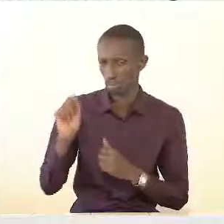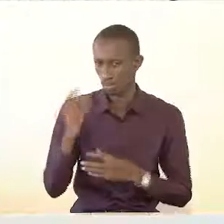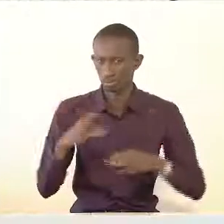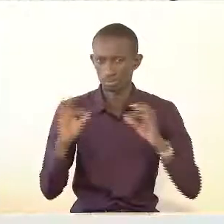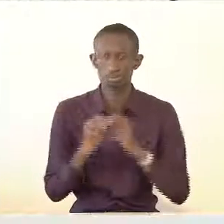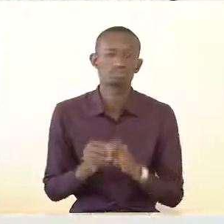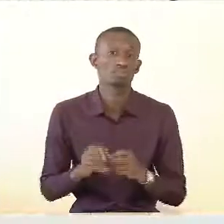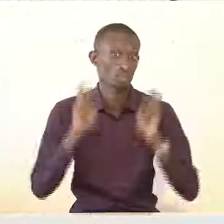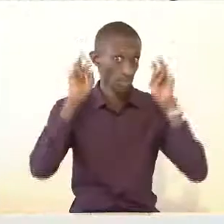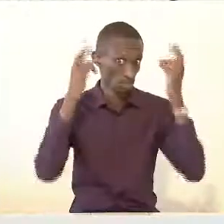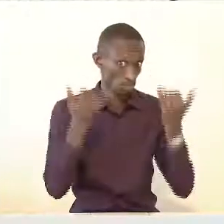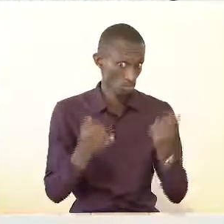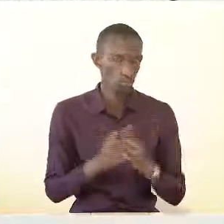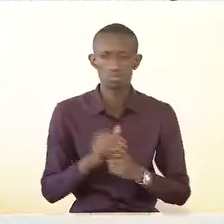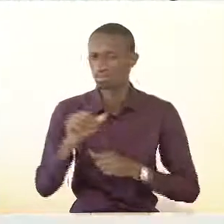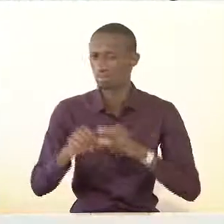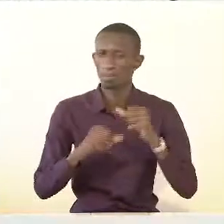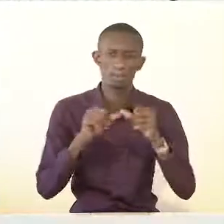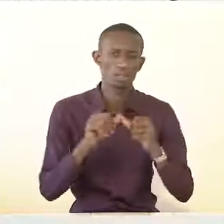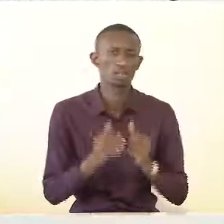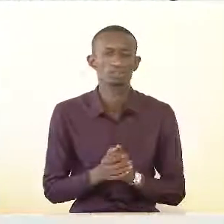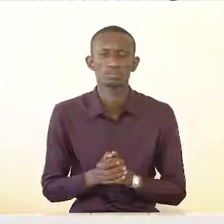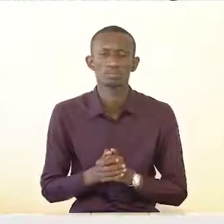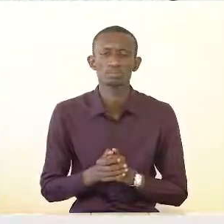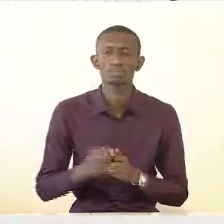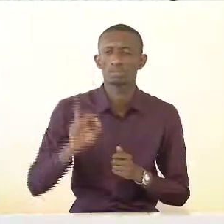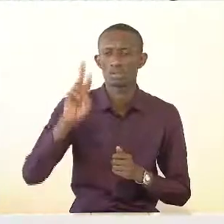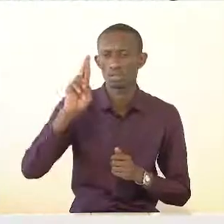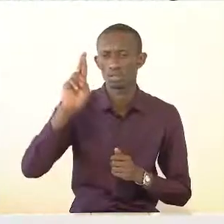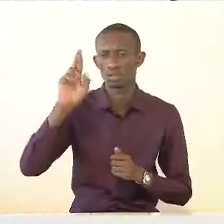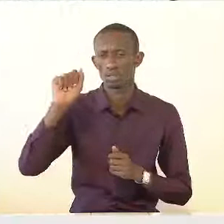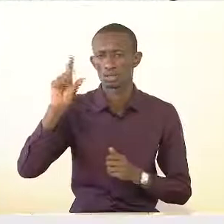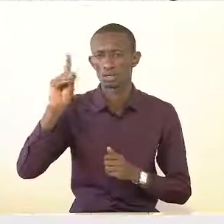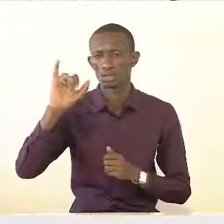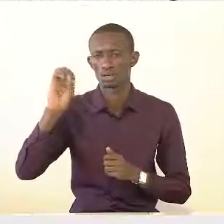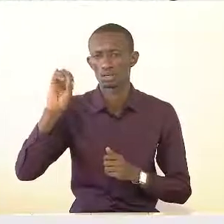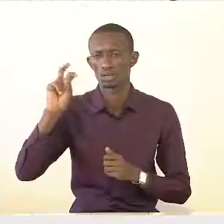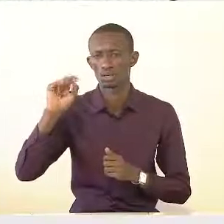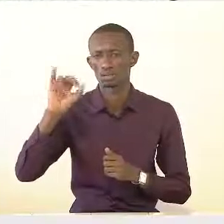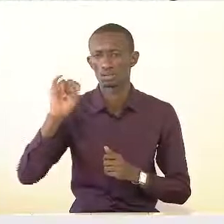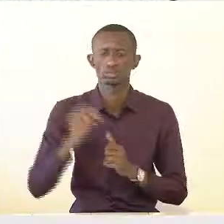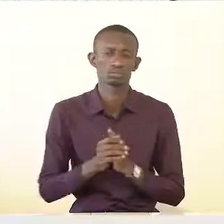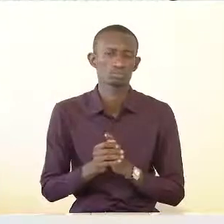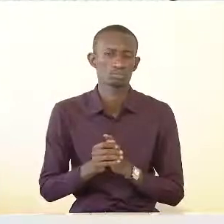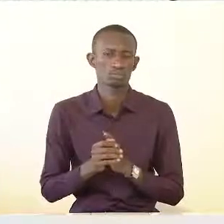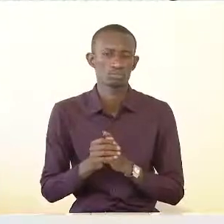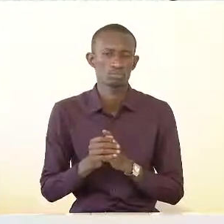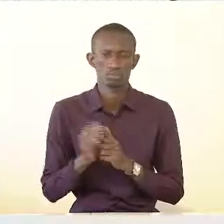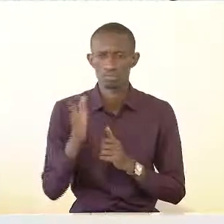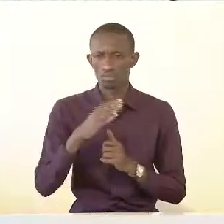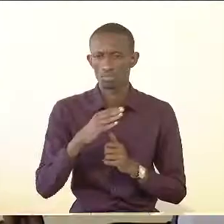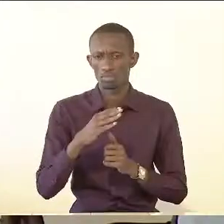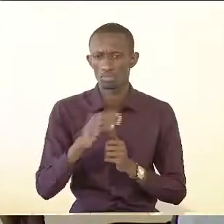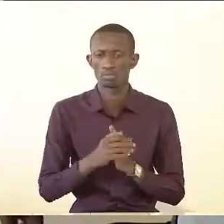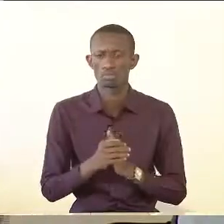lesson of today is concerning about a regulation of body temperature. Why do we need to regulate body temperature? So